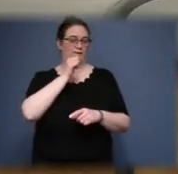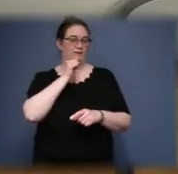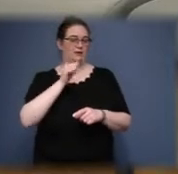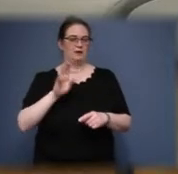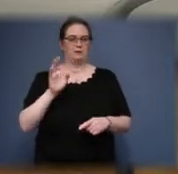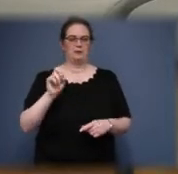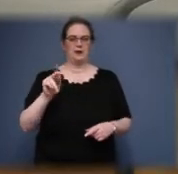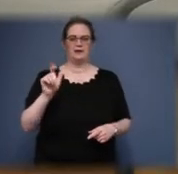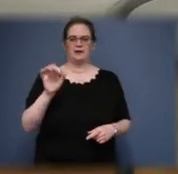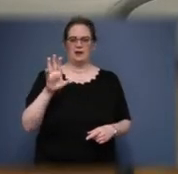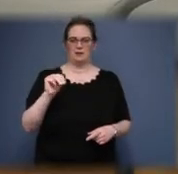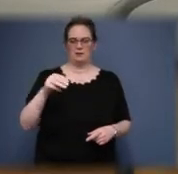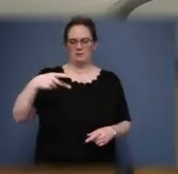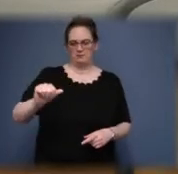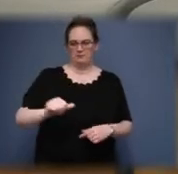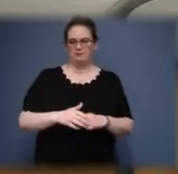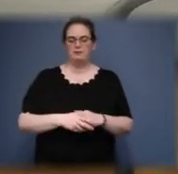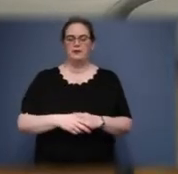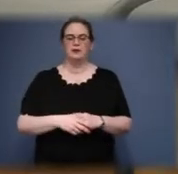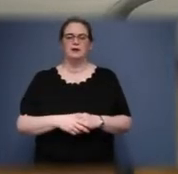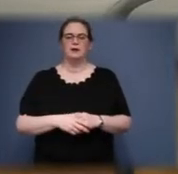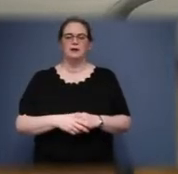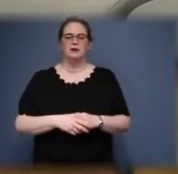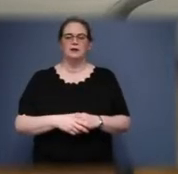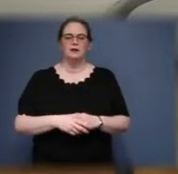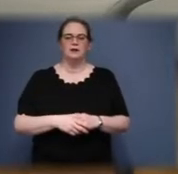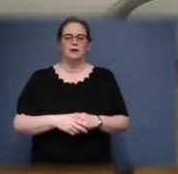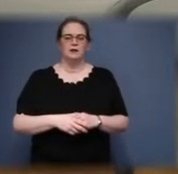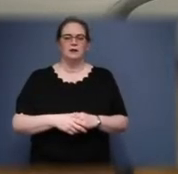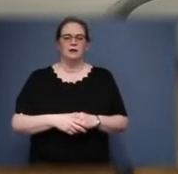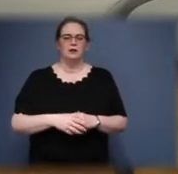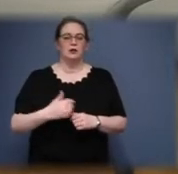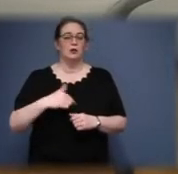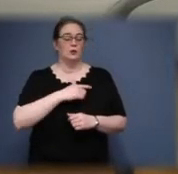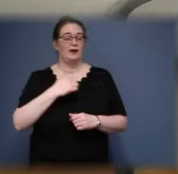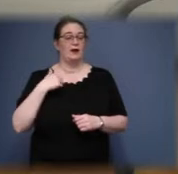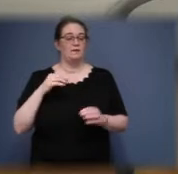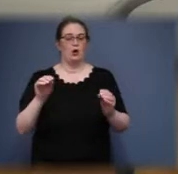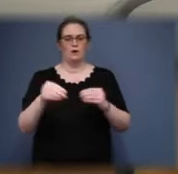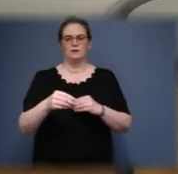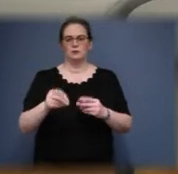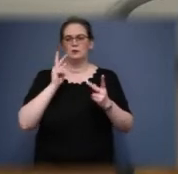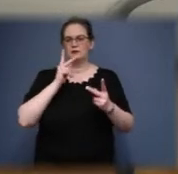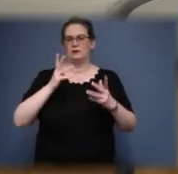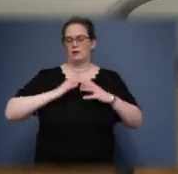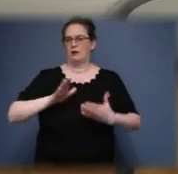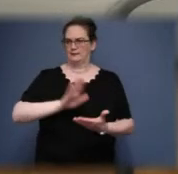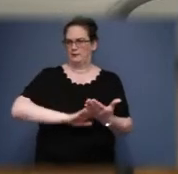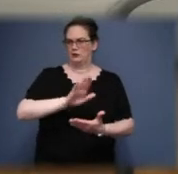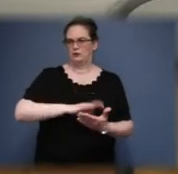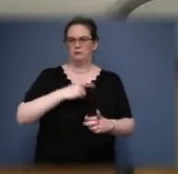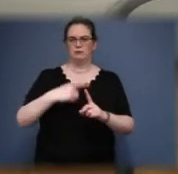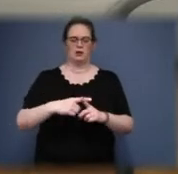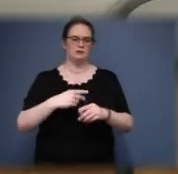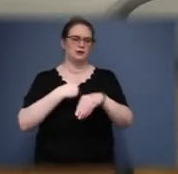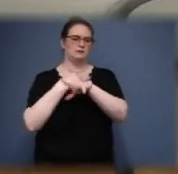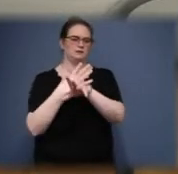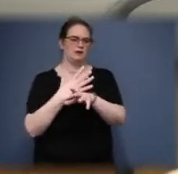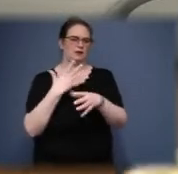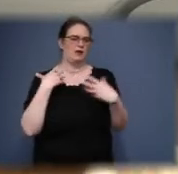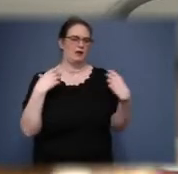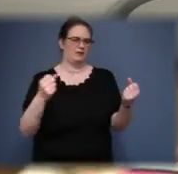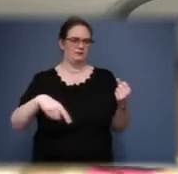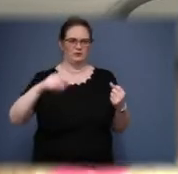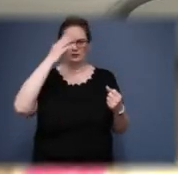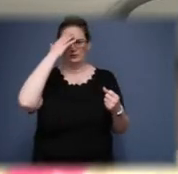Salem, PA, and we have offices where we see clients in person, but we also do a lot of telehealth. As everybody probably